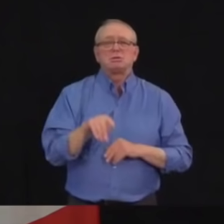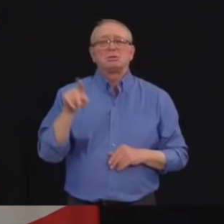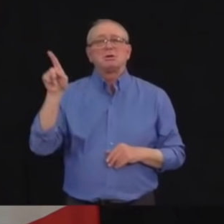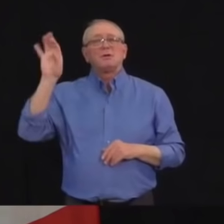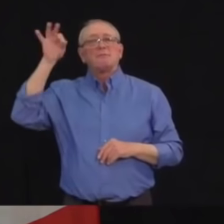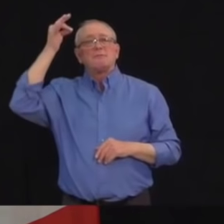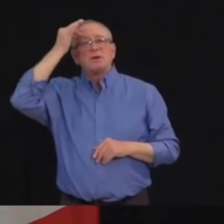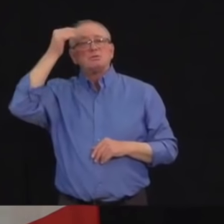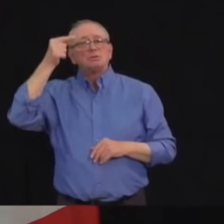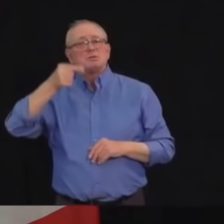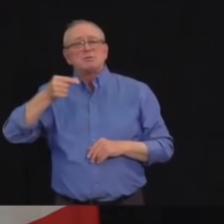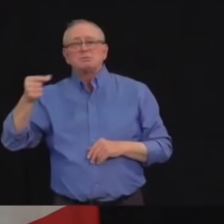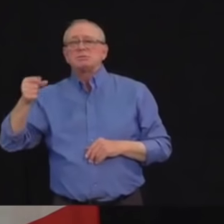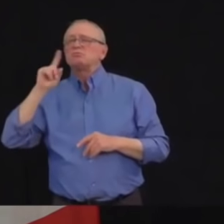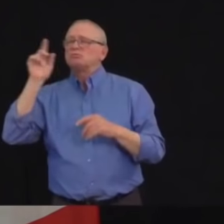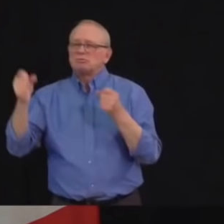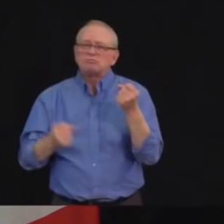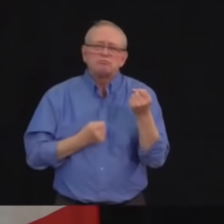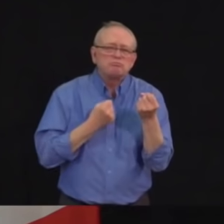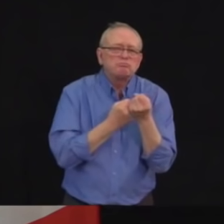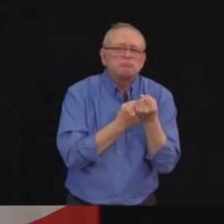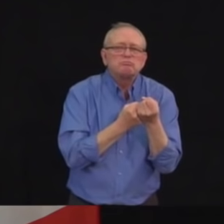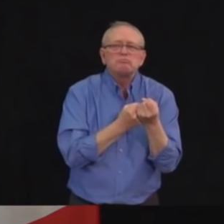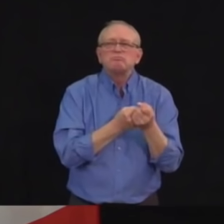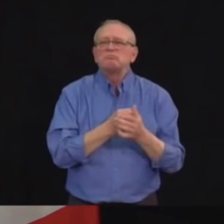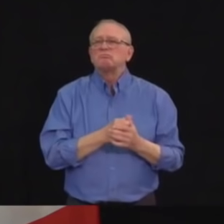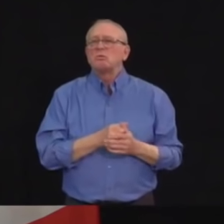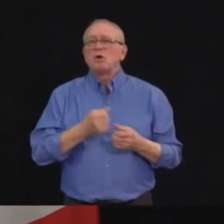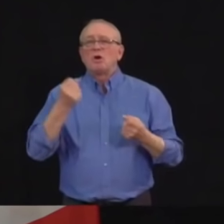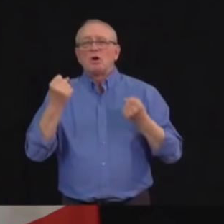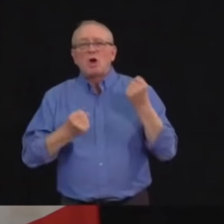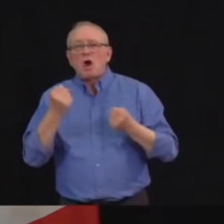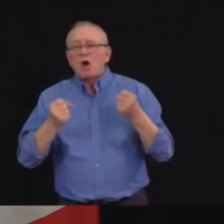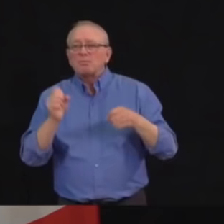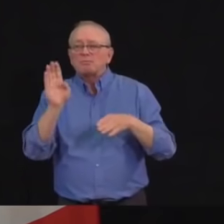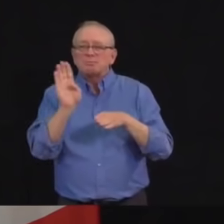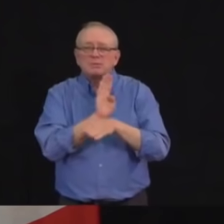the central Canadian auto manufacturing sector.